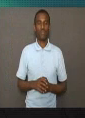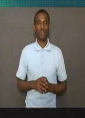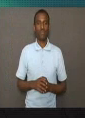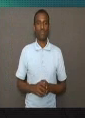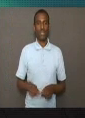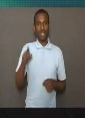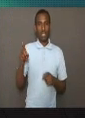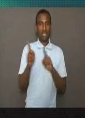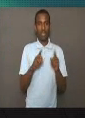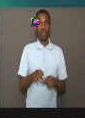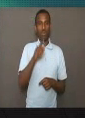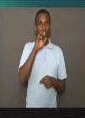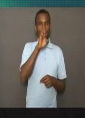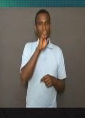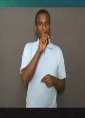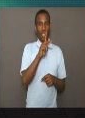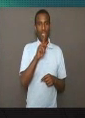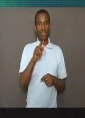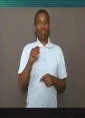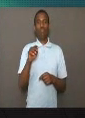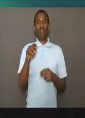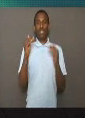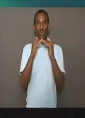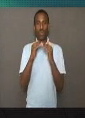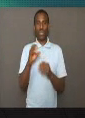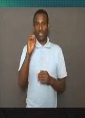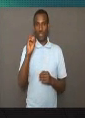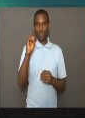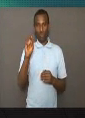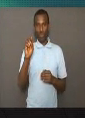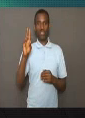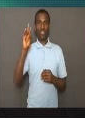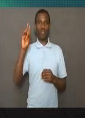0.24 meter squared.